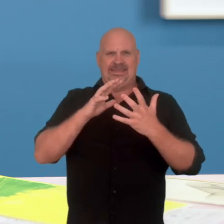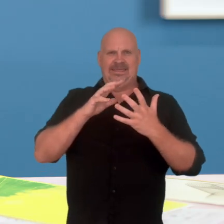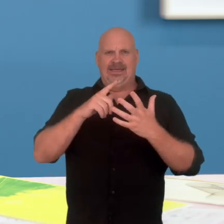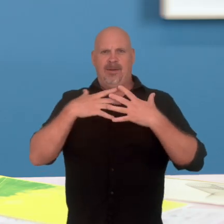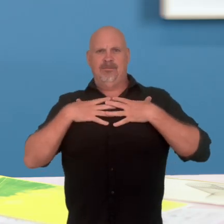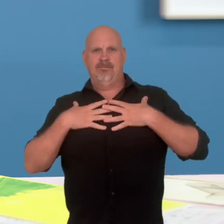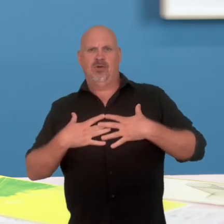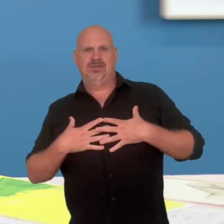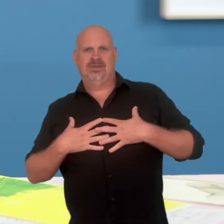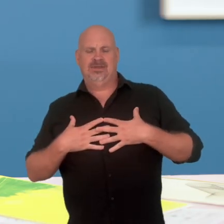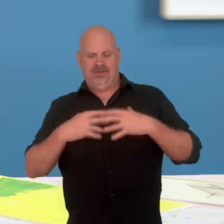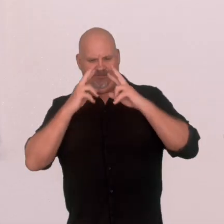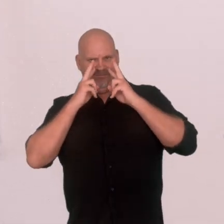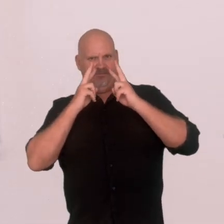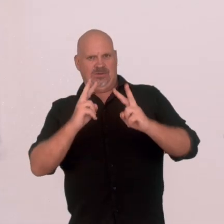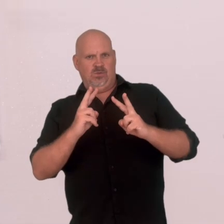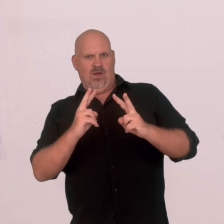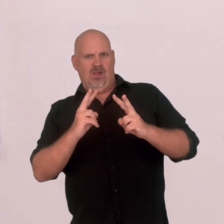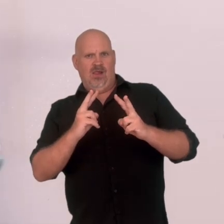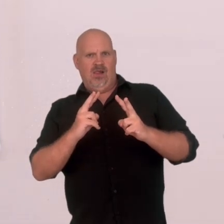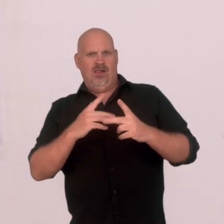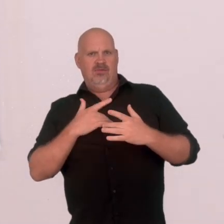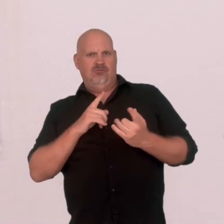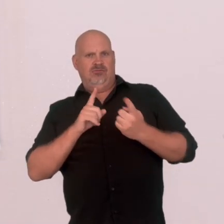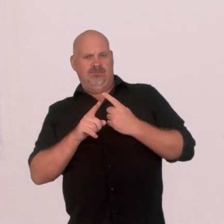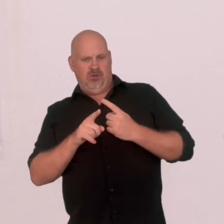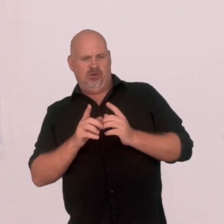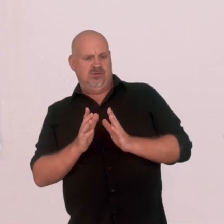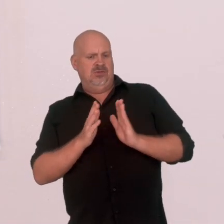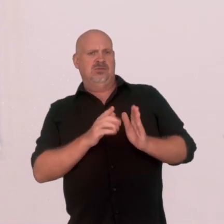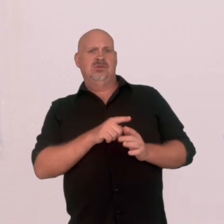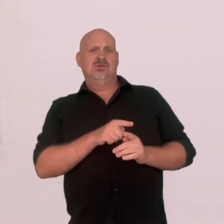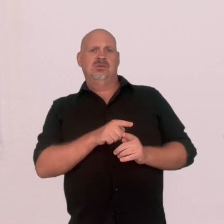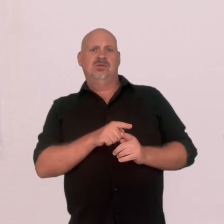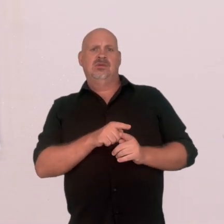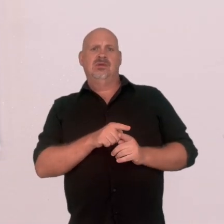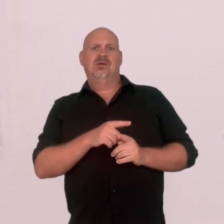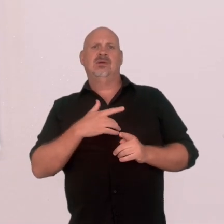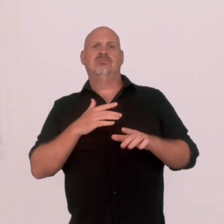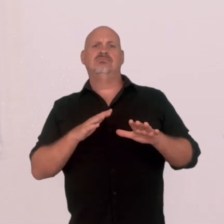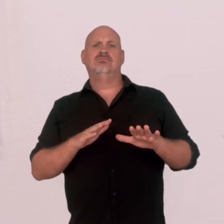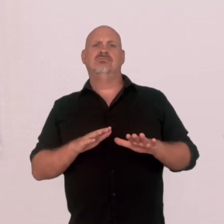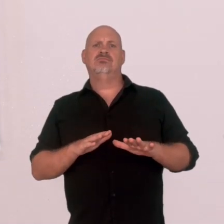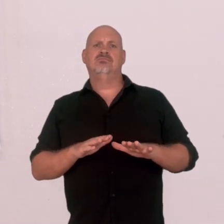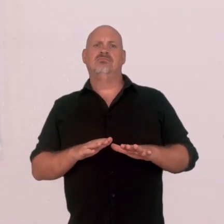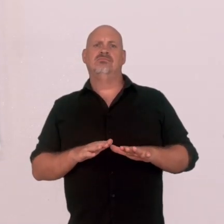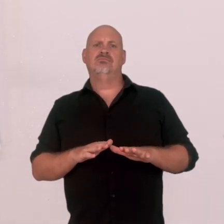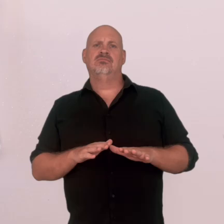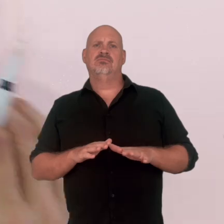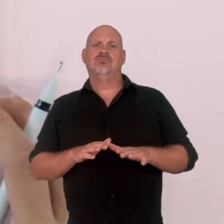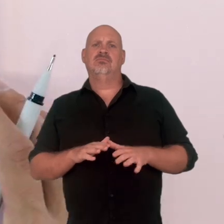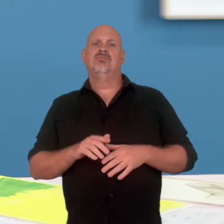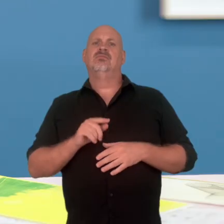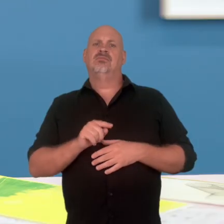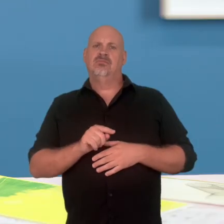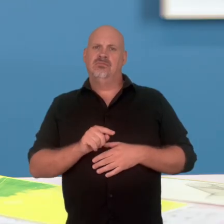visceral response. And in this area here, it feels very mellow. So the choice